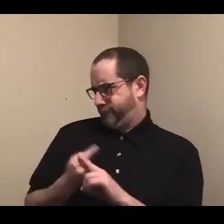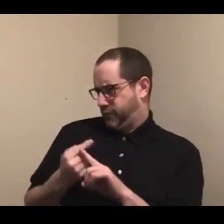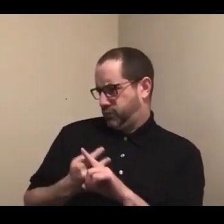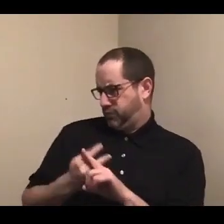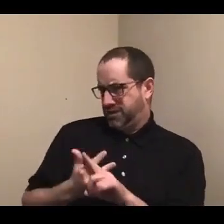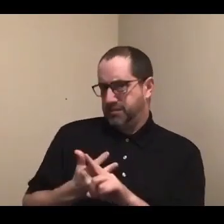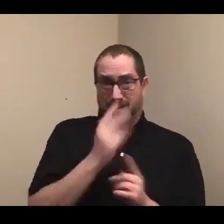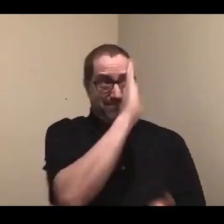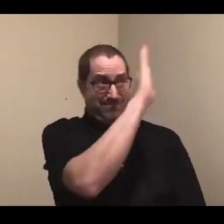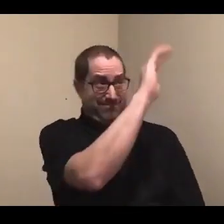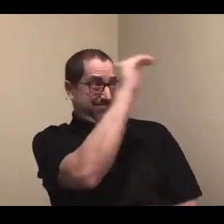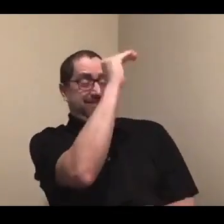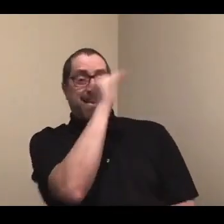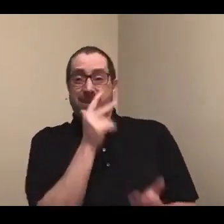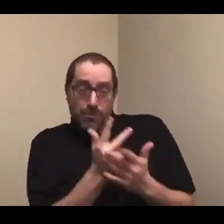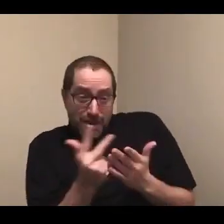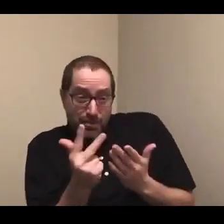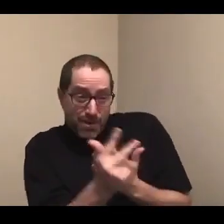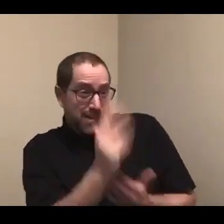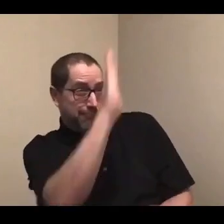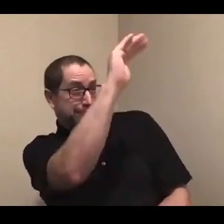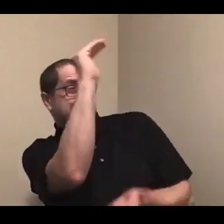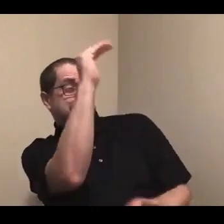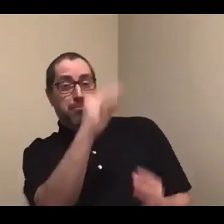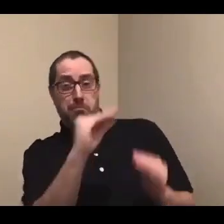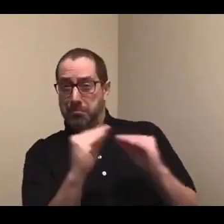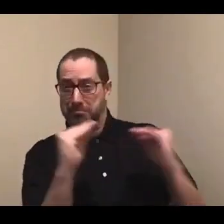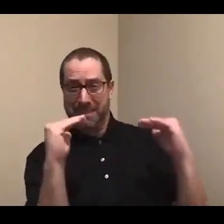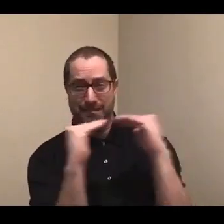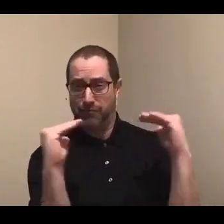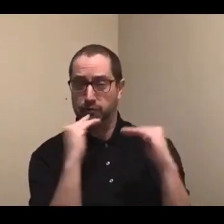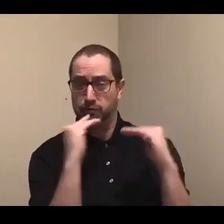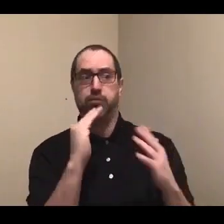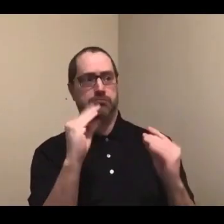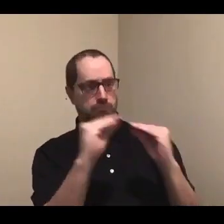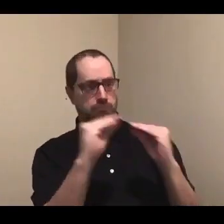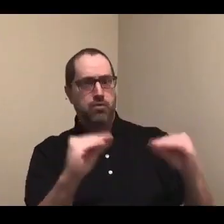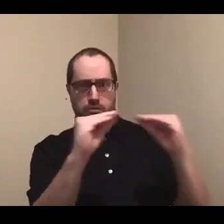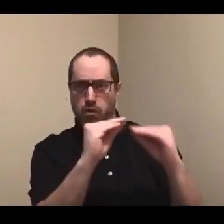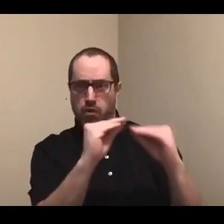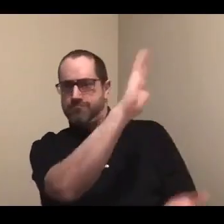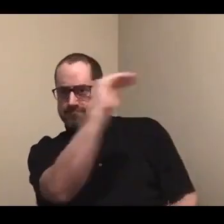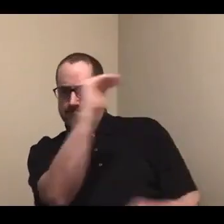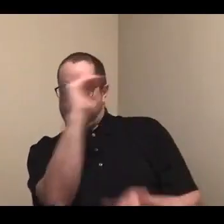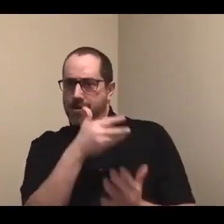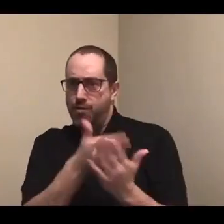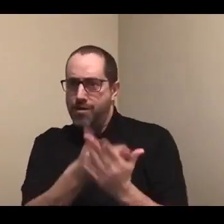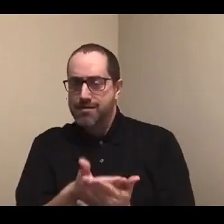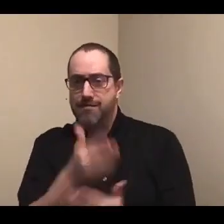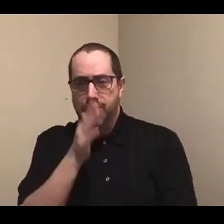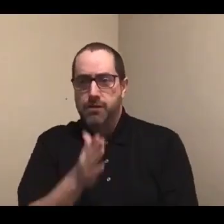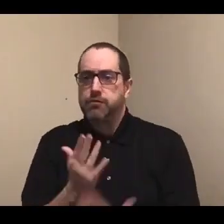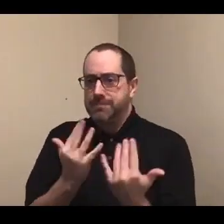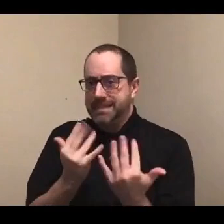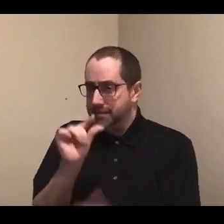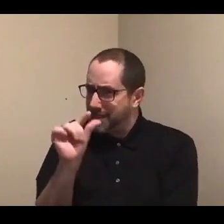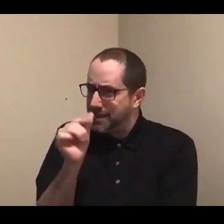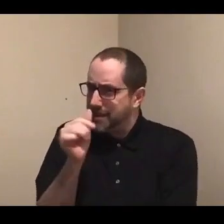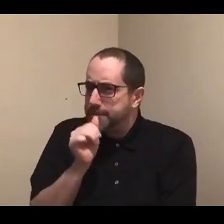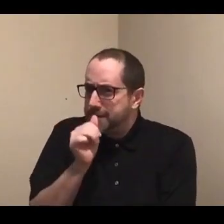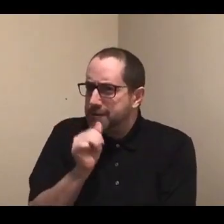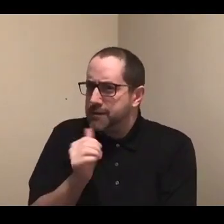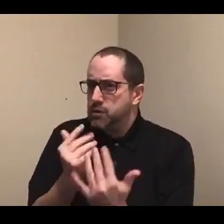vaccine increasing significantly, we will start opening to new age groups fairly quickly in upcoming days. So with a little patience, this will ensure